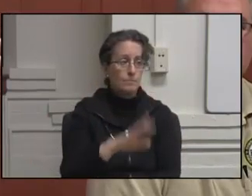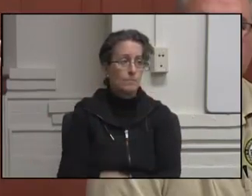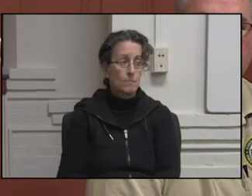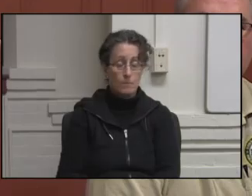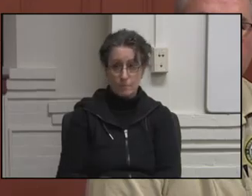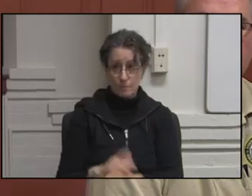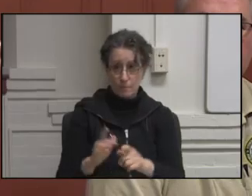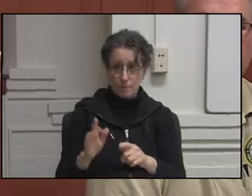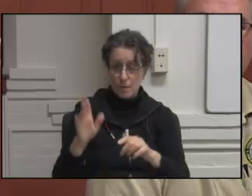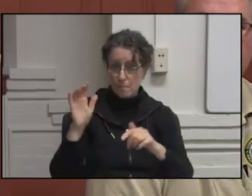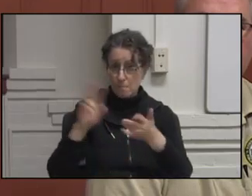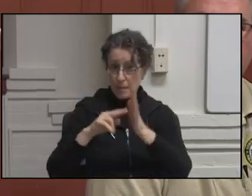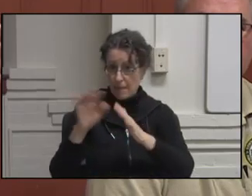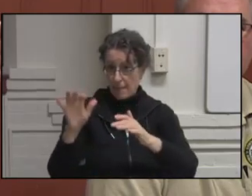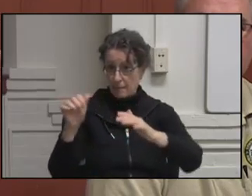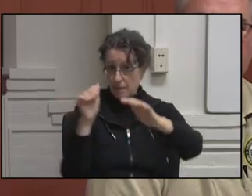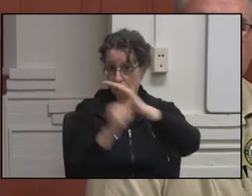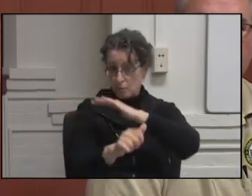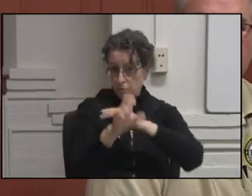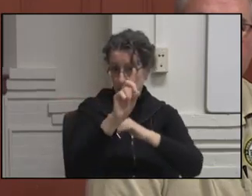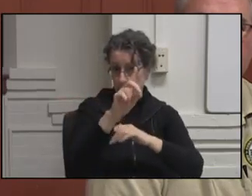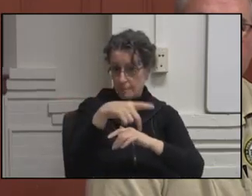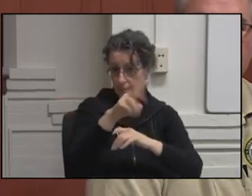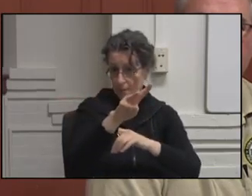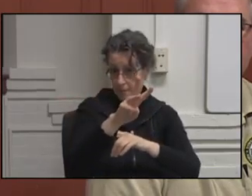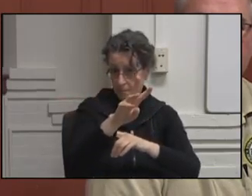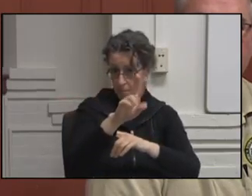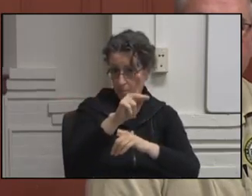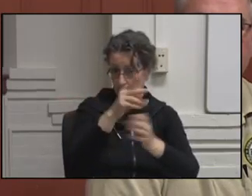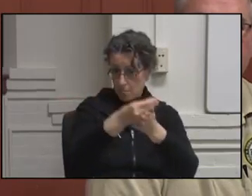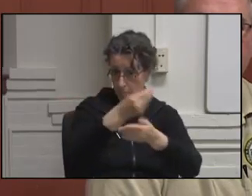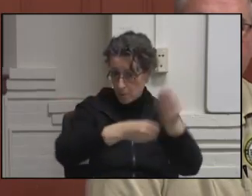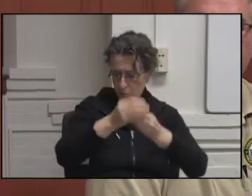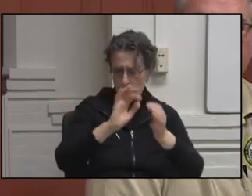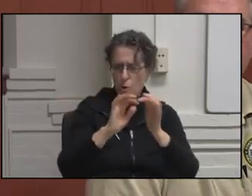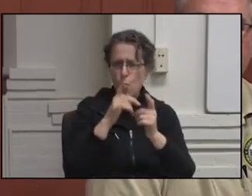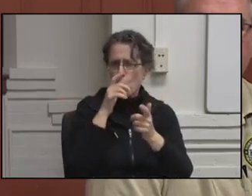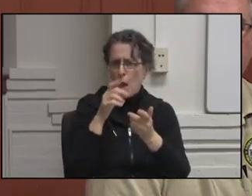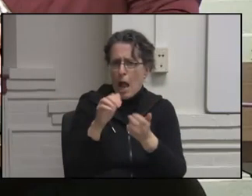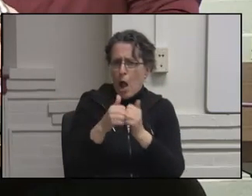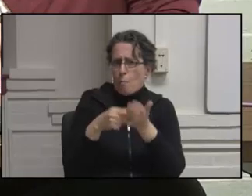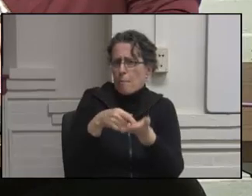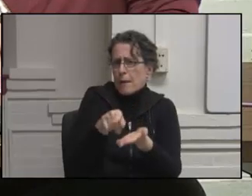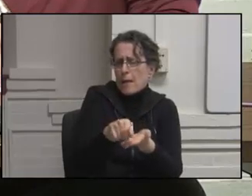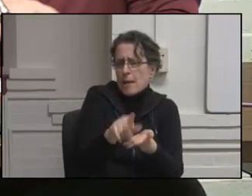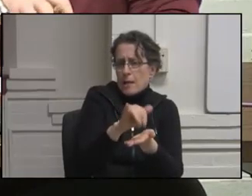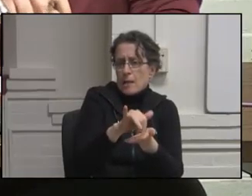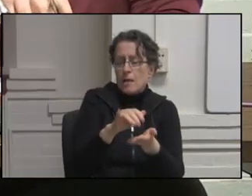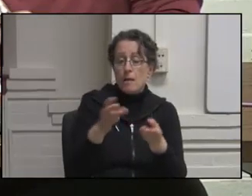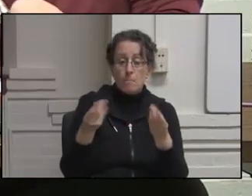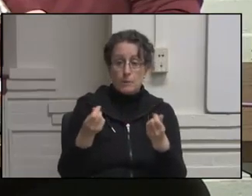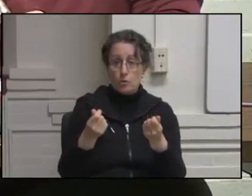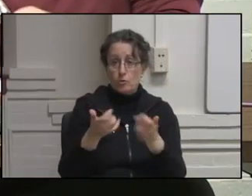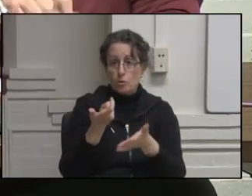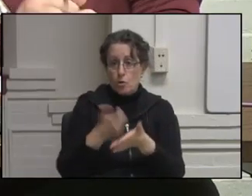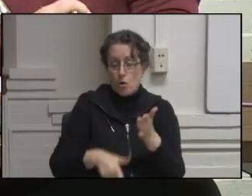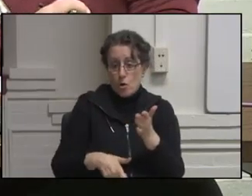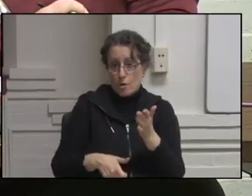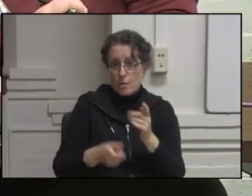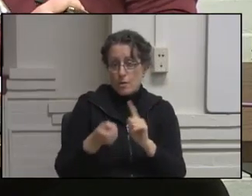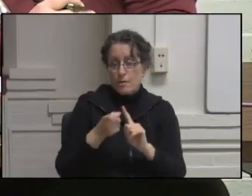included in the Public Works budget? Or how would that work done by Public Works be paid for? the material costs would come out